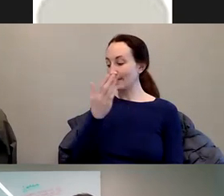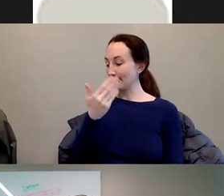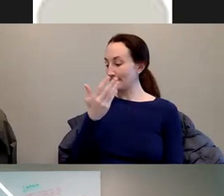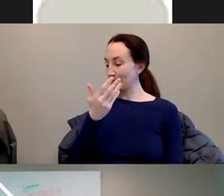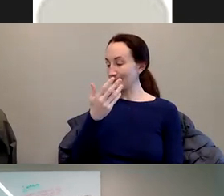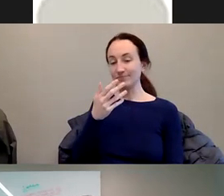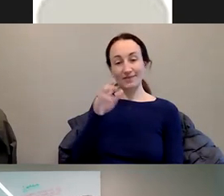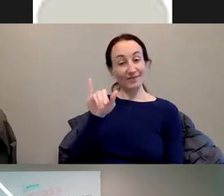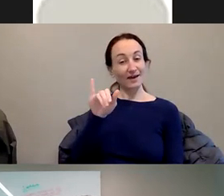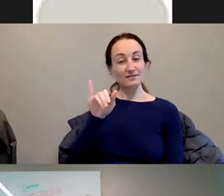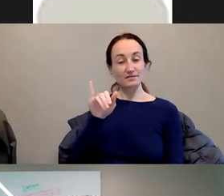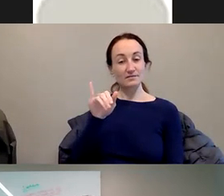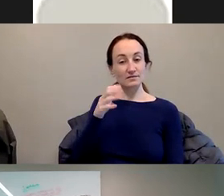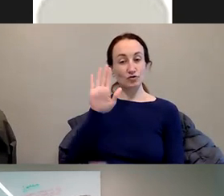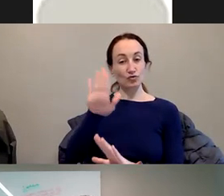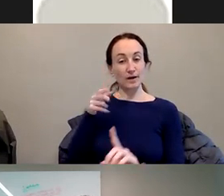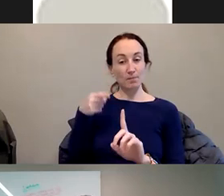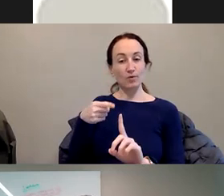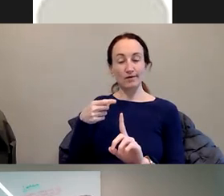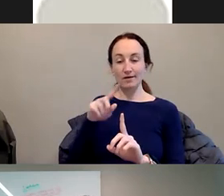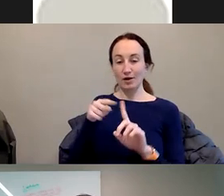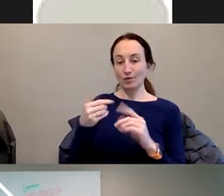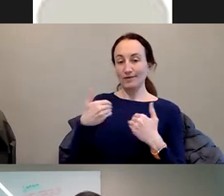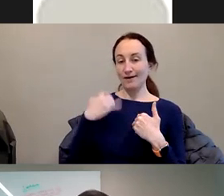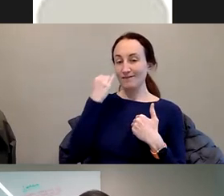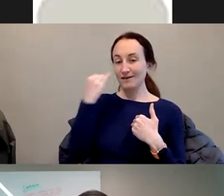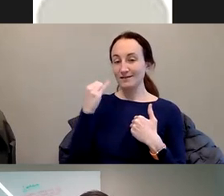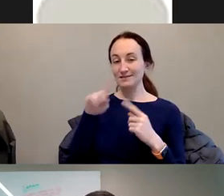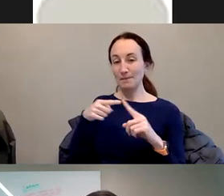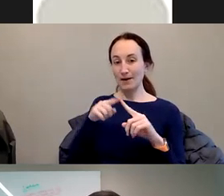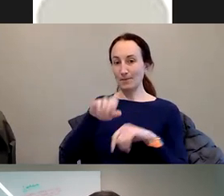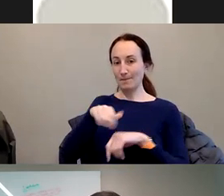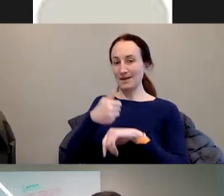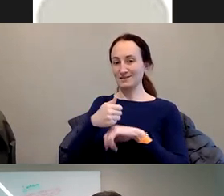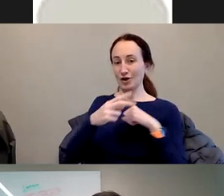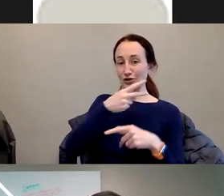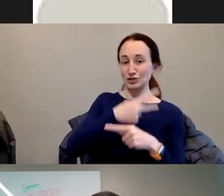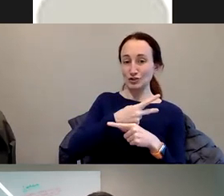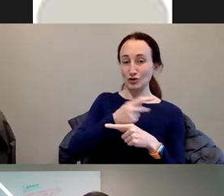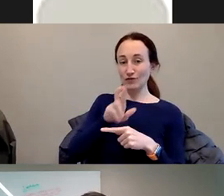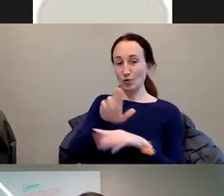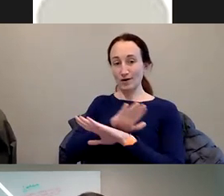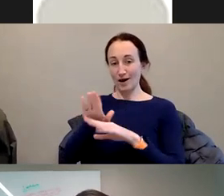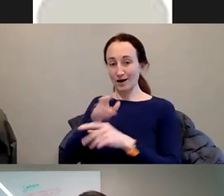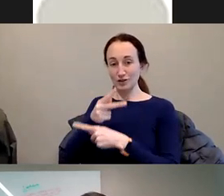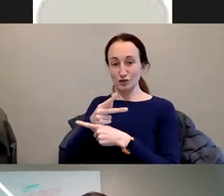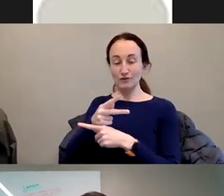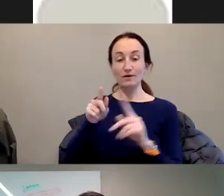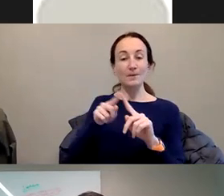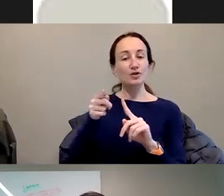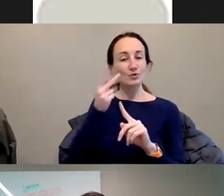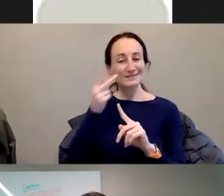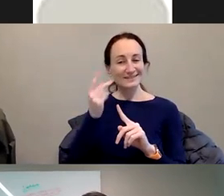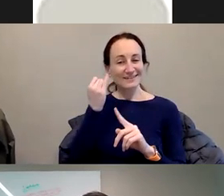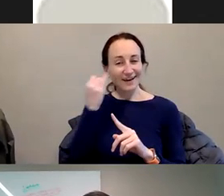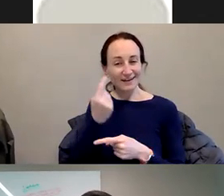yeah, that's a great point. Well, I only have ideas about like based on the conserved or not conserved, but you can see the idea,